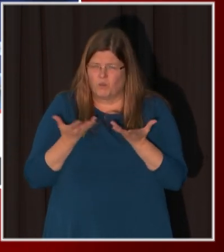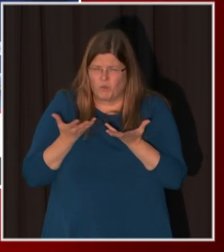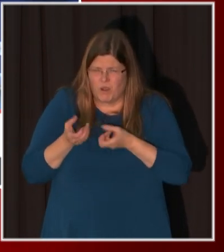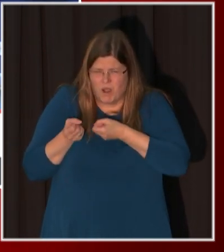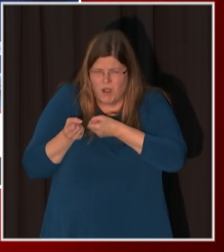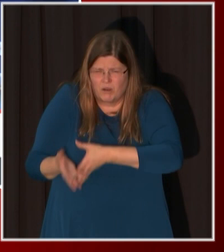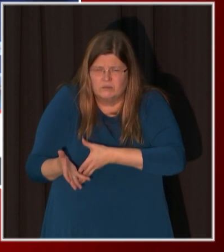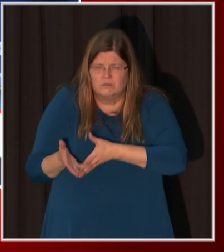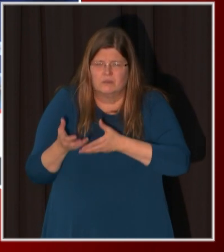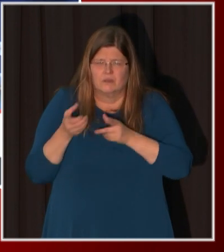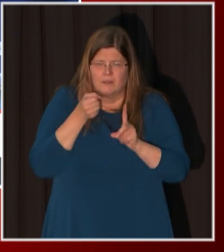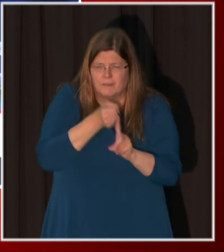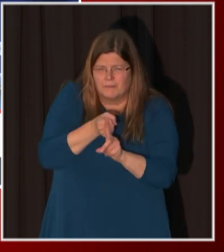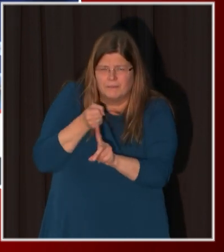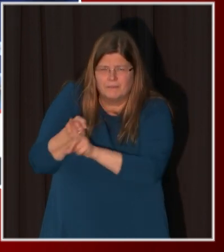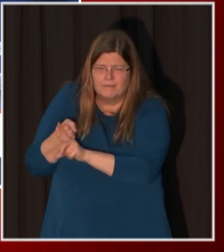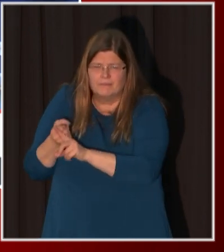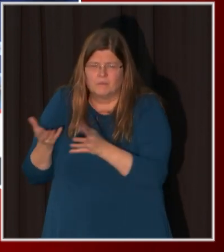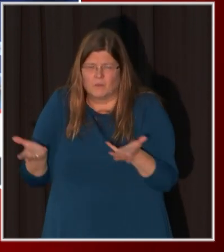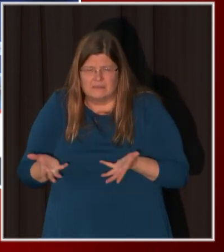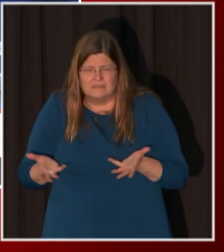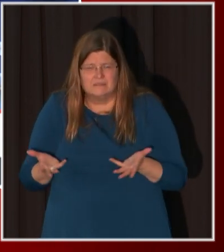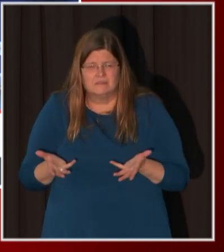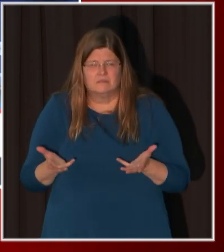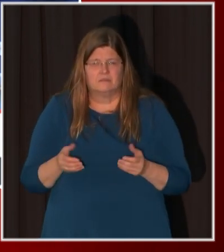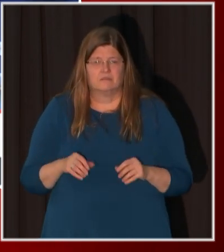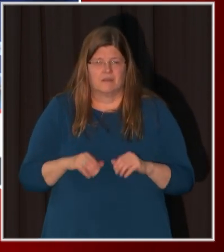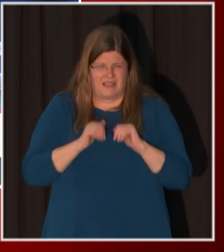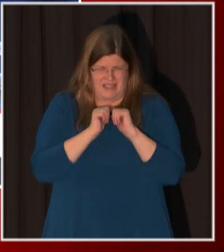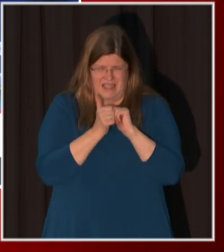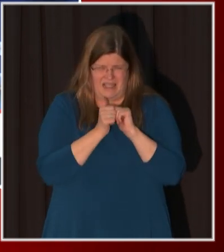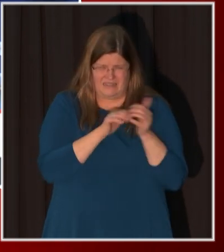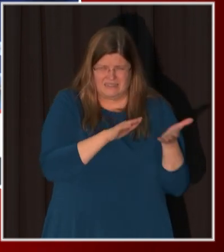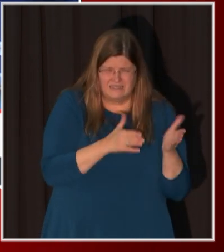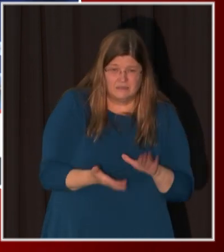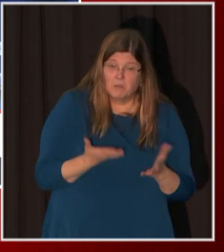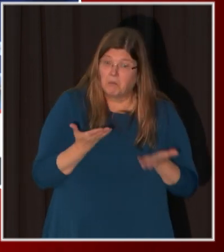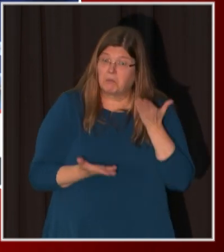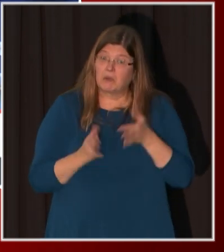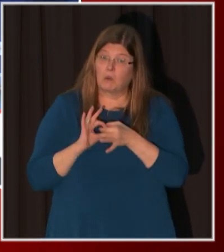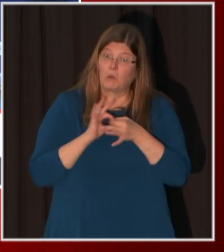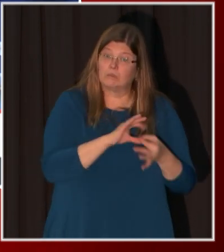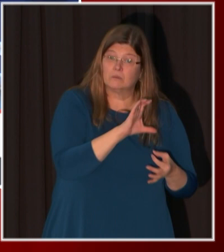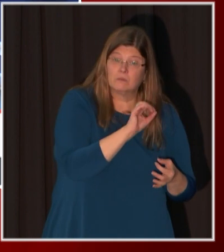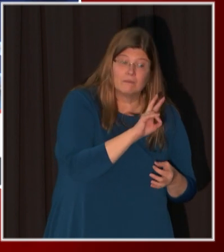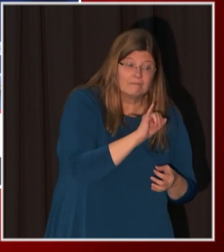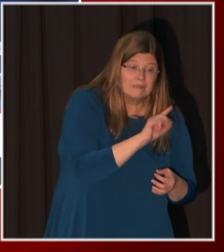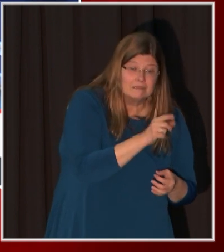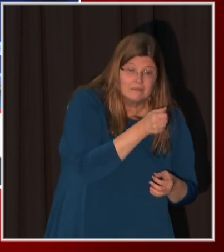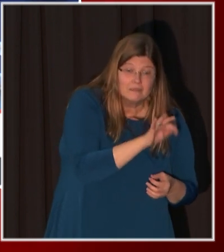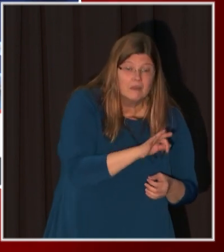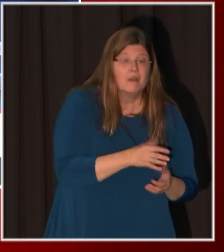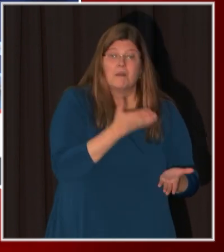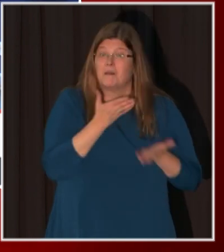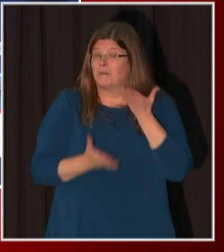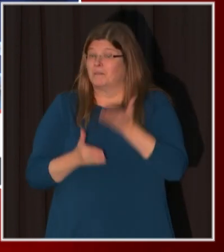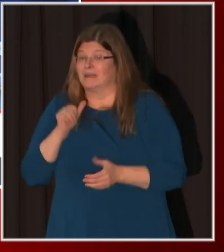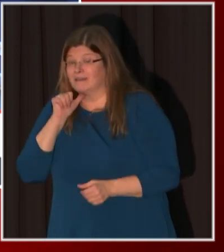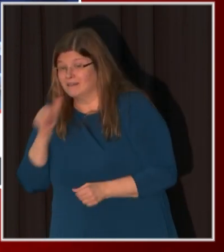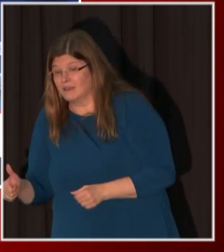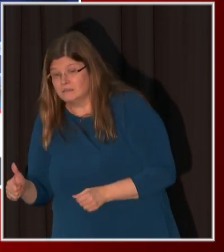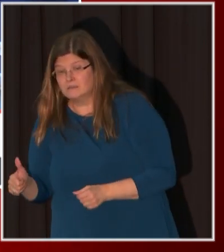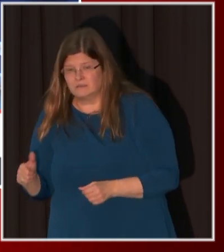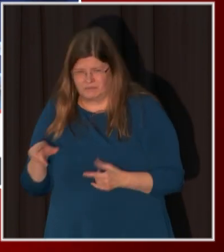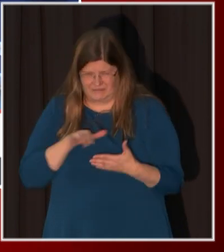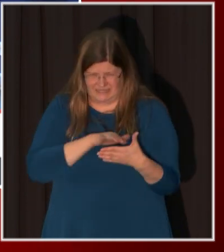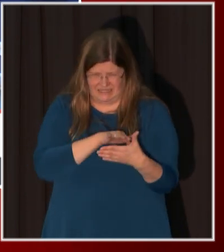causes of morbidity or mortality that are happening and how they may or may not be linked to COVID. We are looking at that issue as